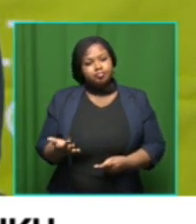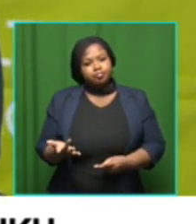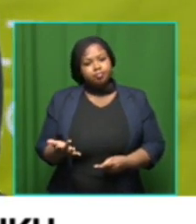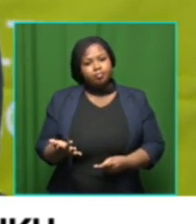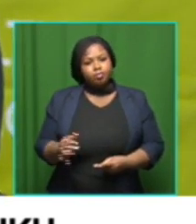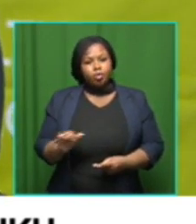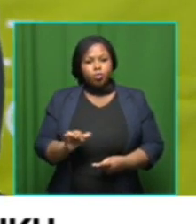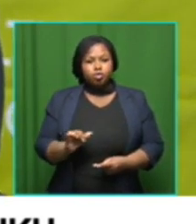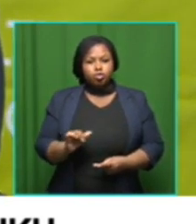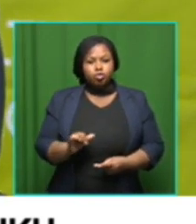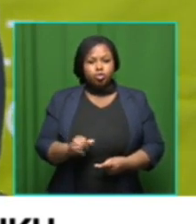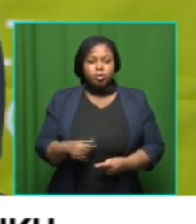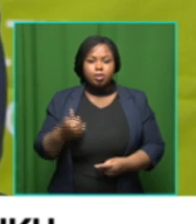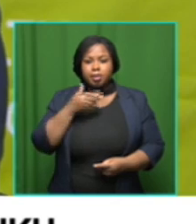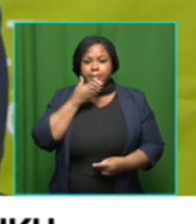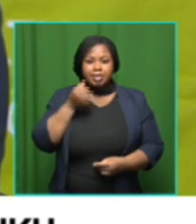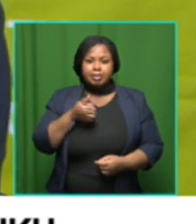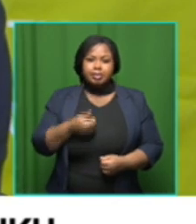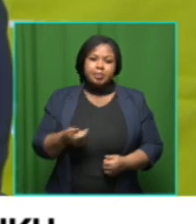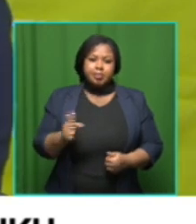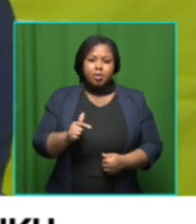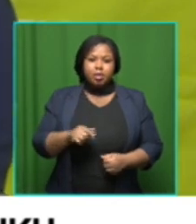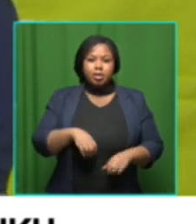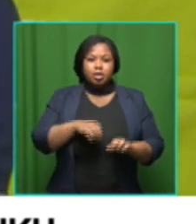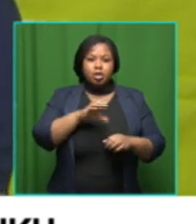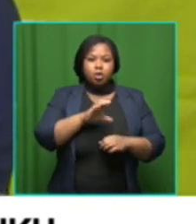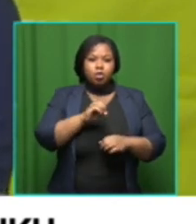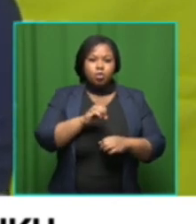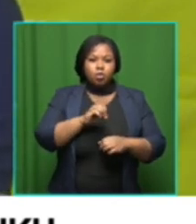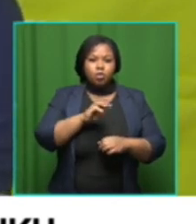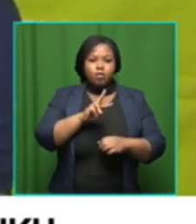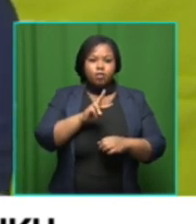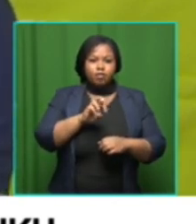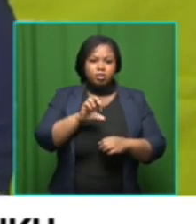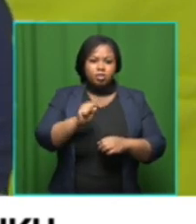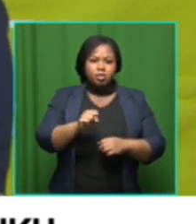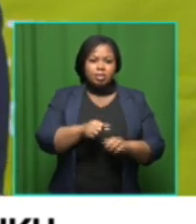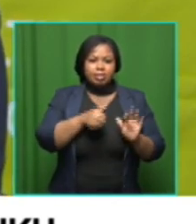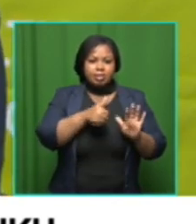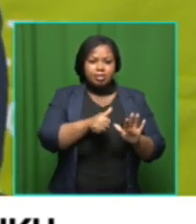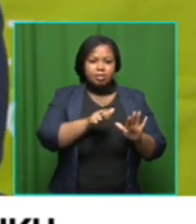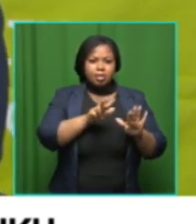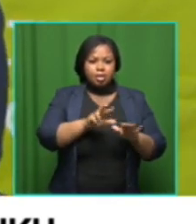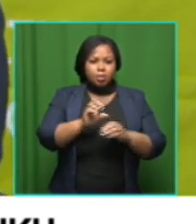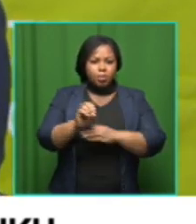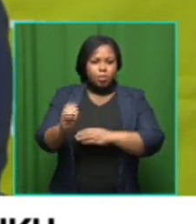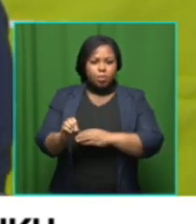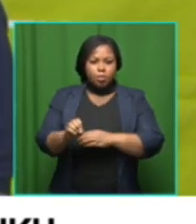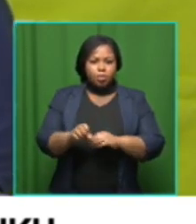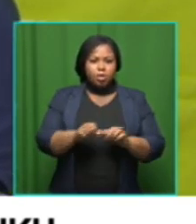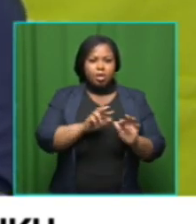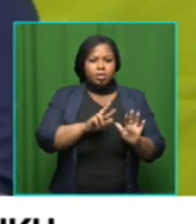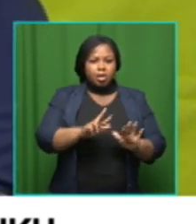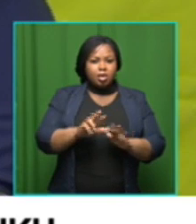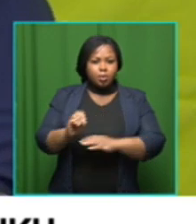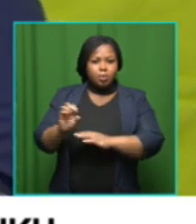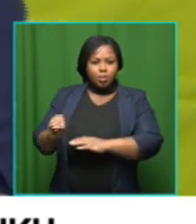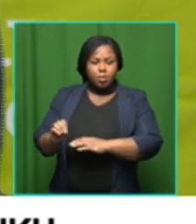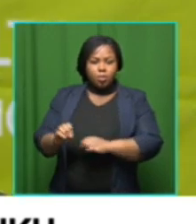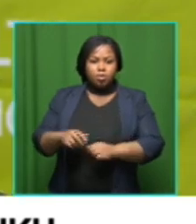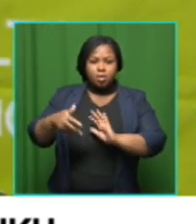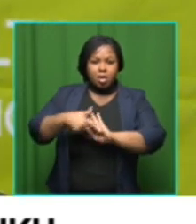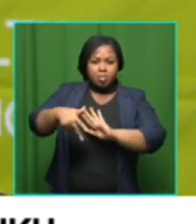the state-of-the-art Cobus 6800, 8800, which has just recently been approved by the